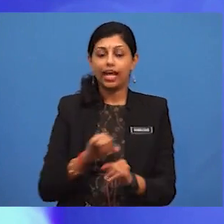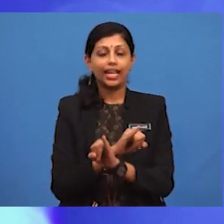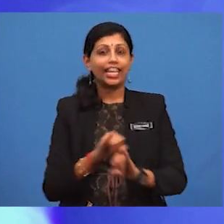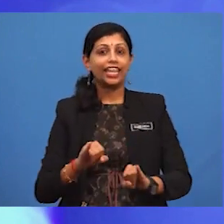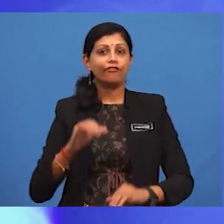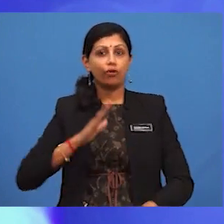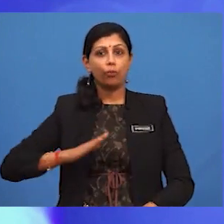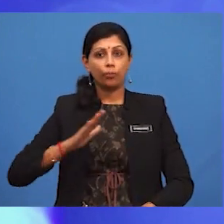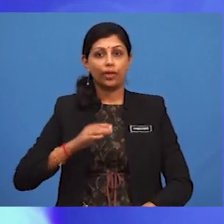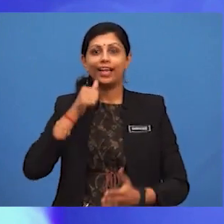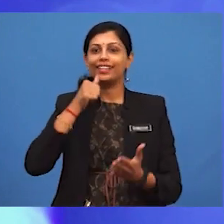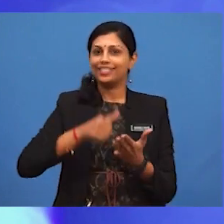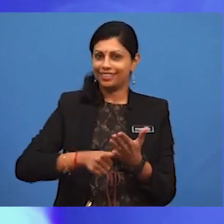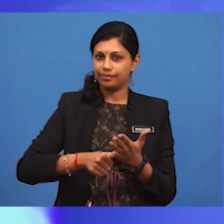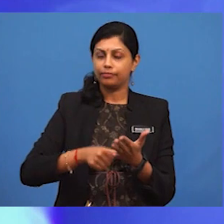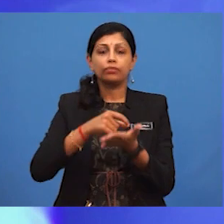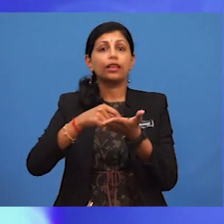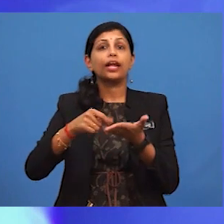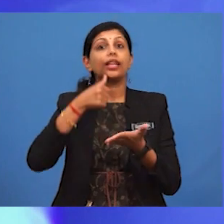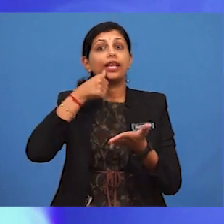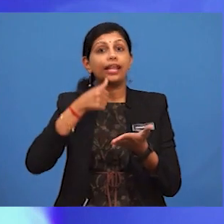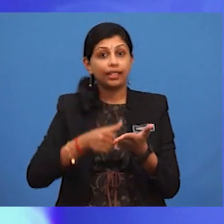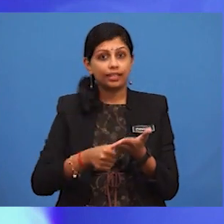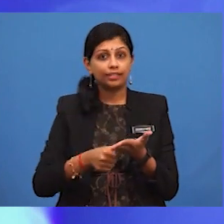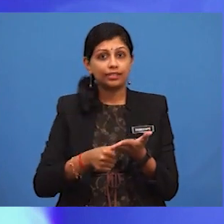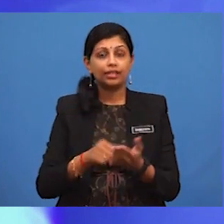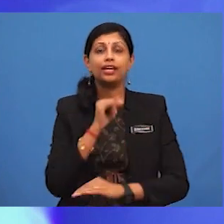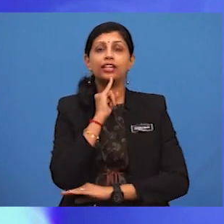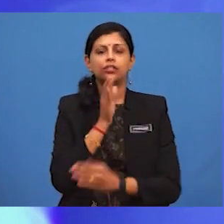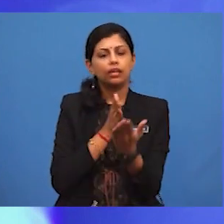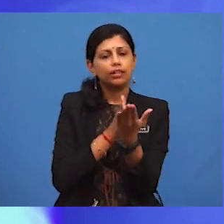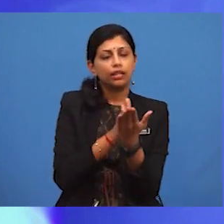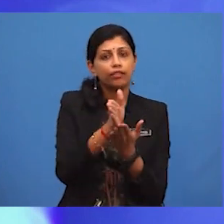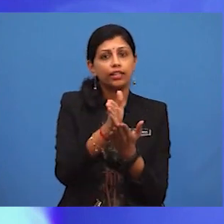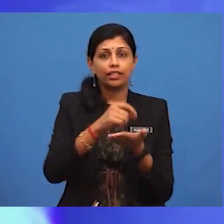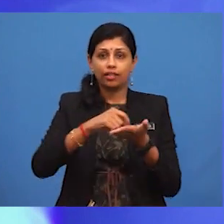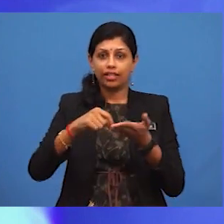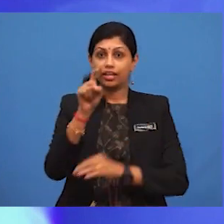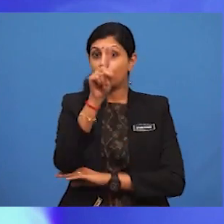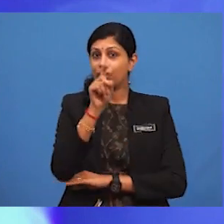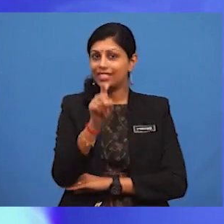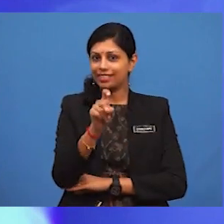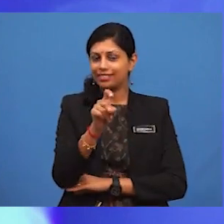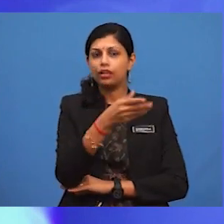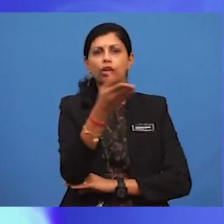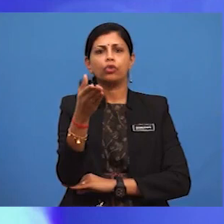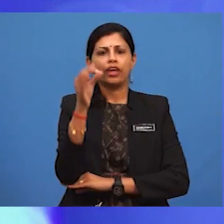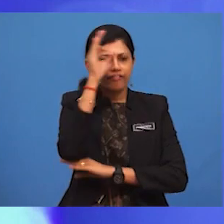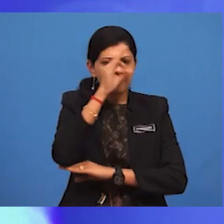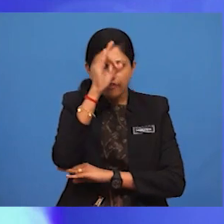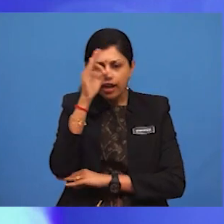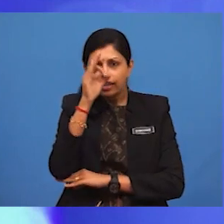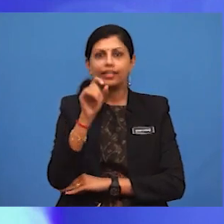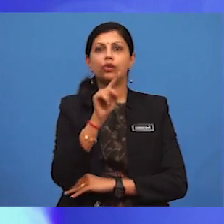letter. Writing a letter is a directed writing question. And you can find